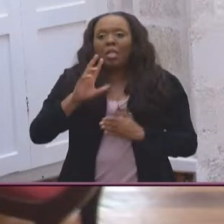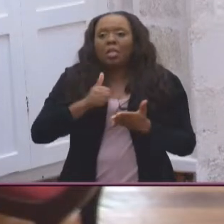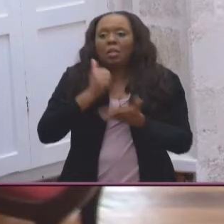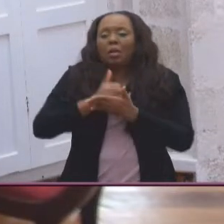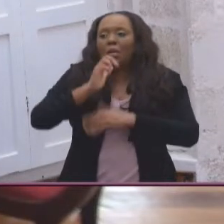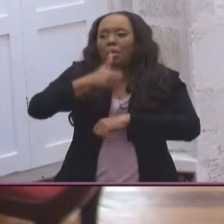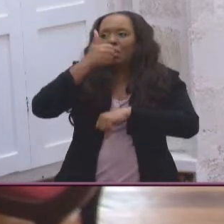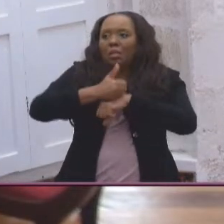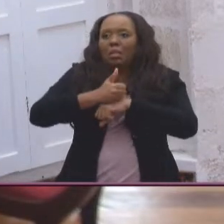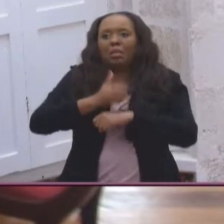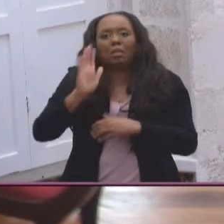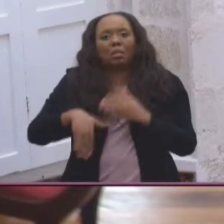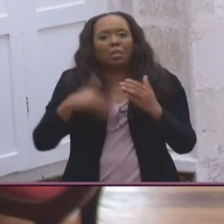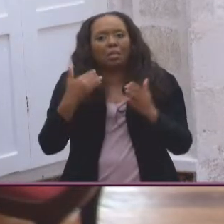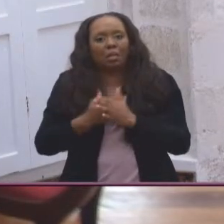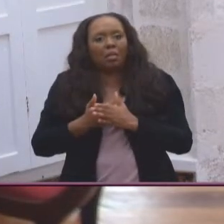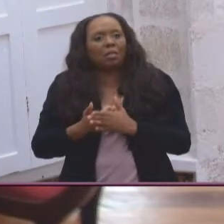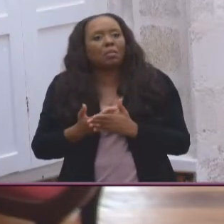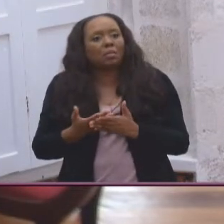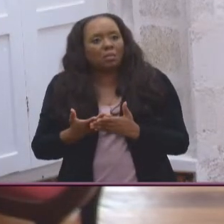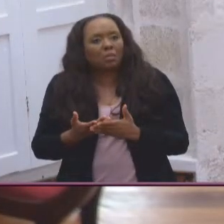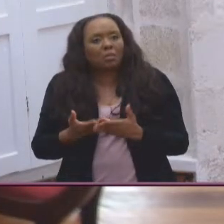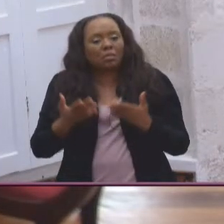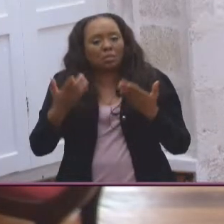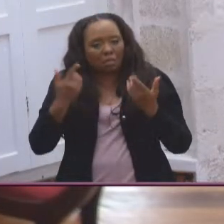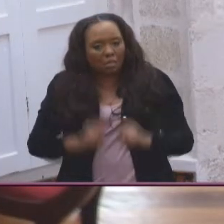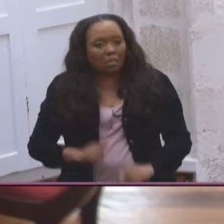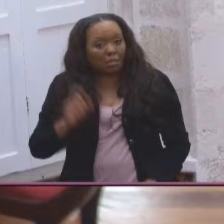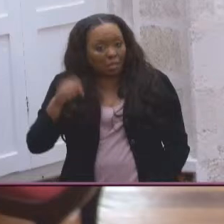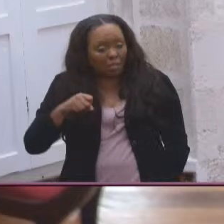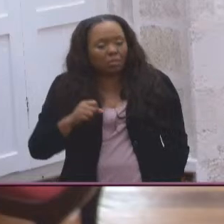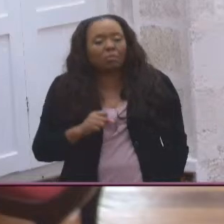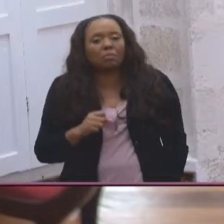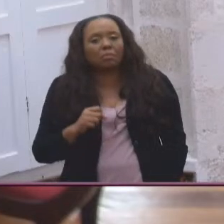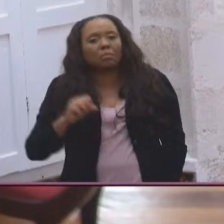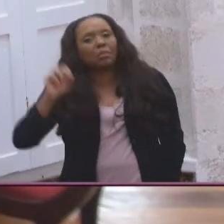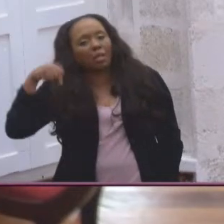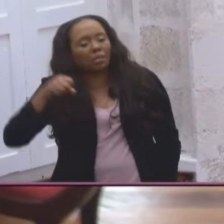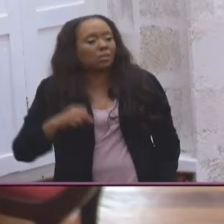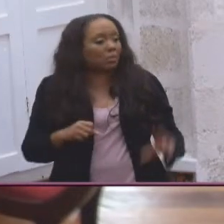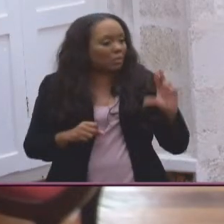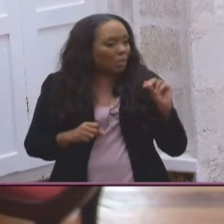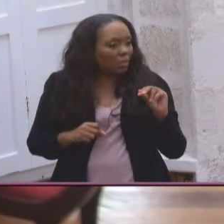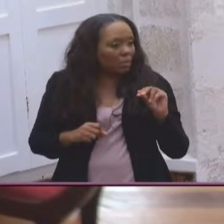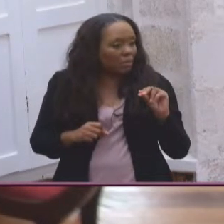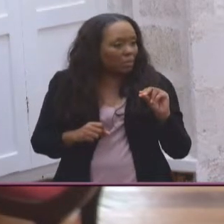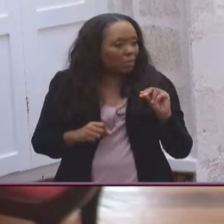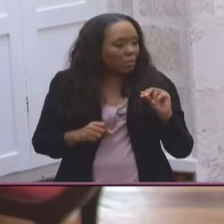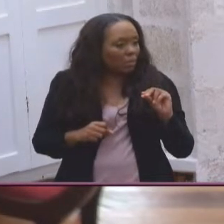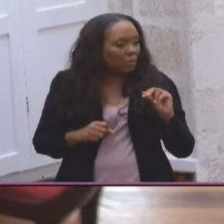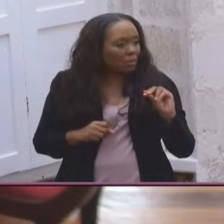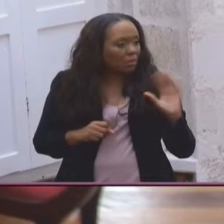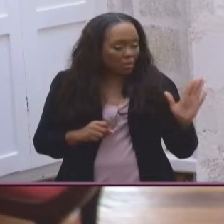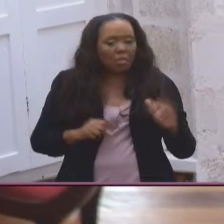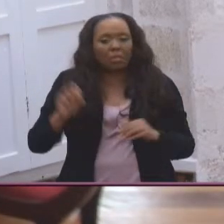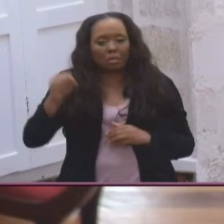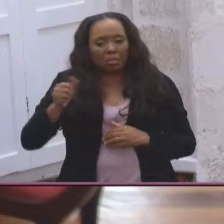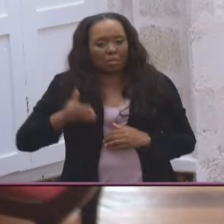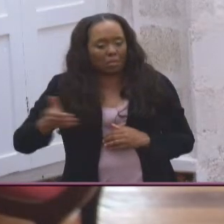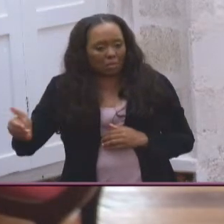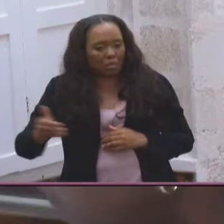part. Will all honourable senators in favour please say aye? Aye. Those against, would you please say no? The ayes have